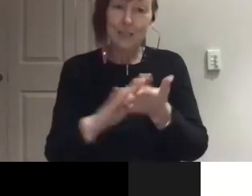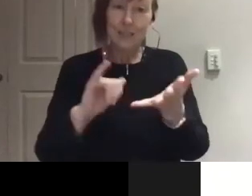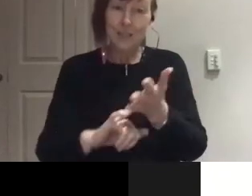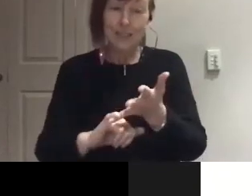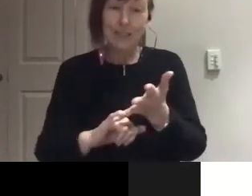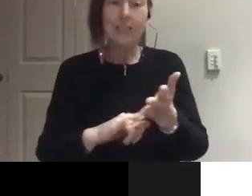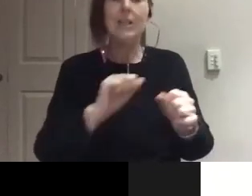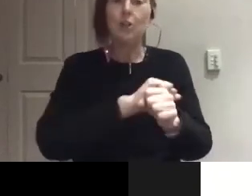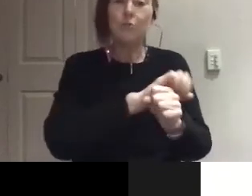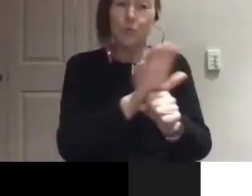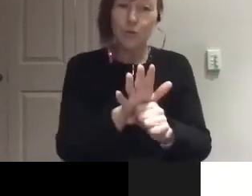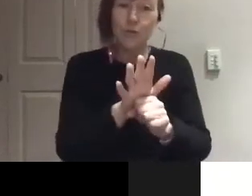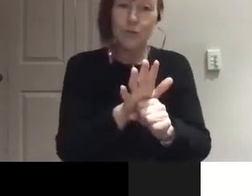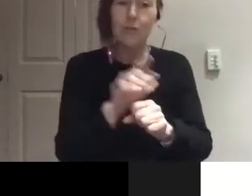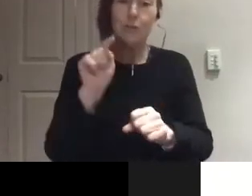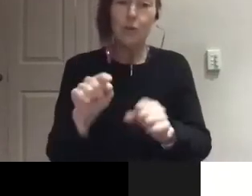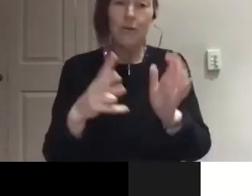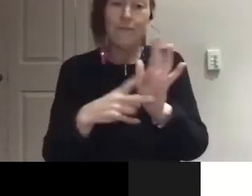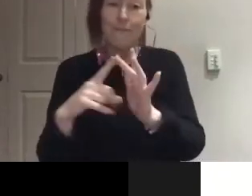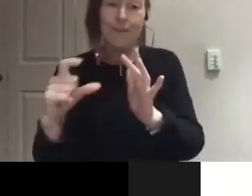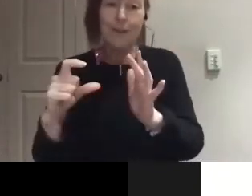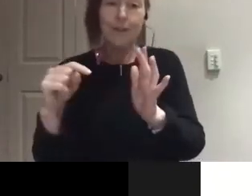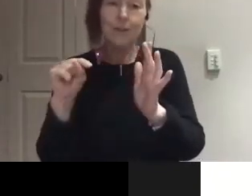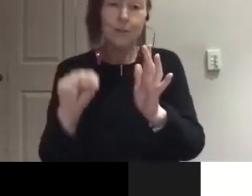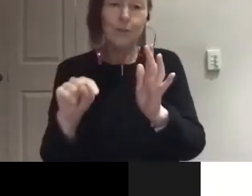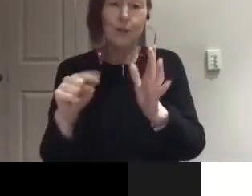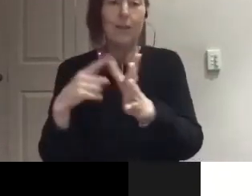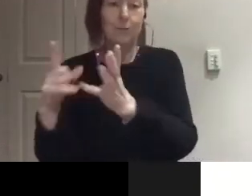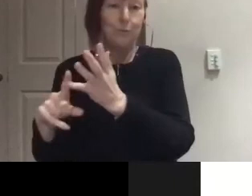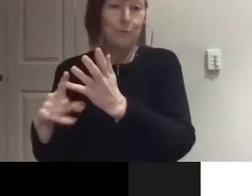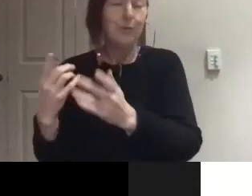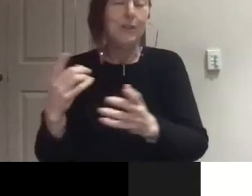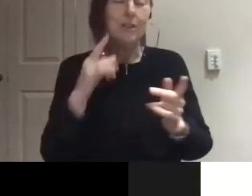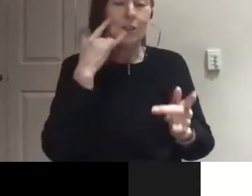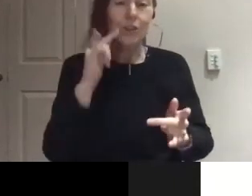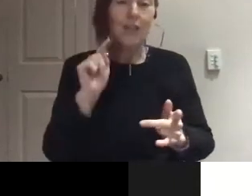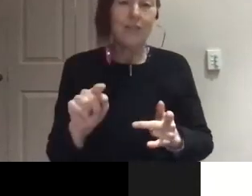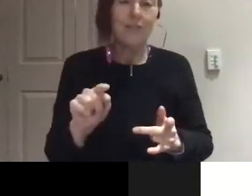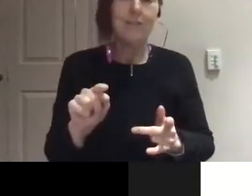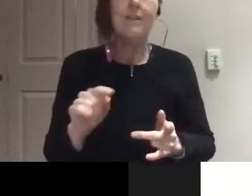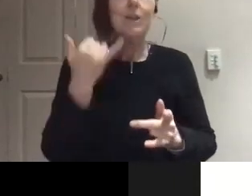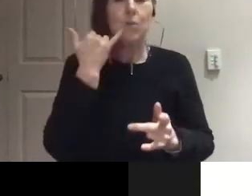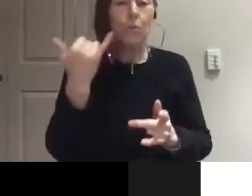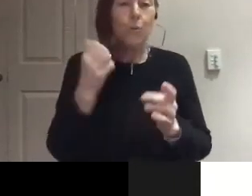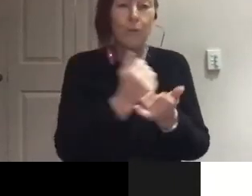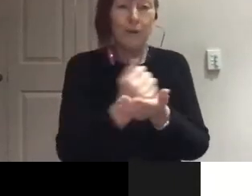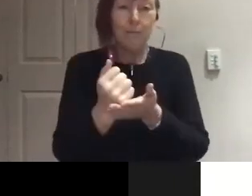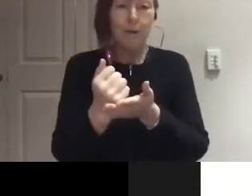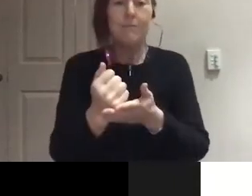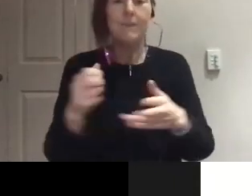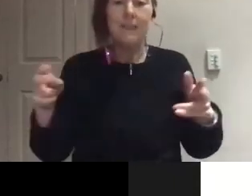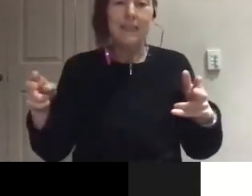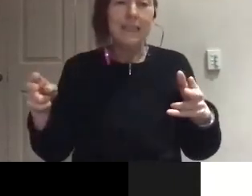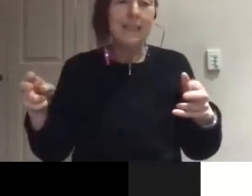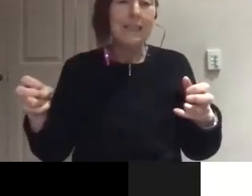coronavirus.vic.gov.au, and you can call 1800 675 398 in relation to not only coronavirus,